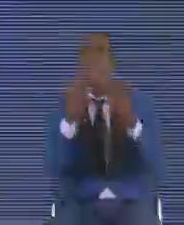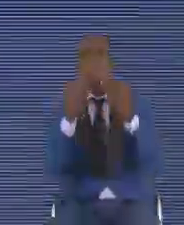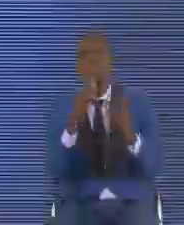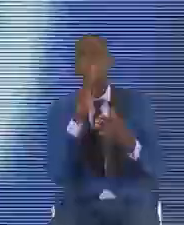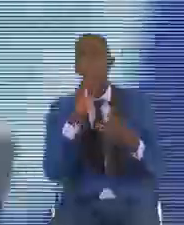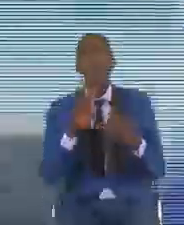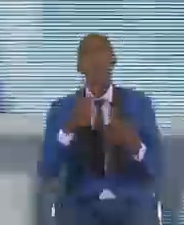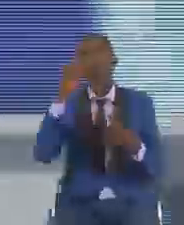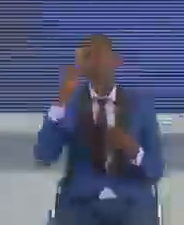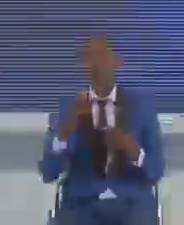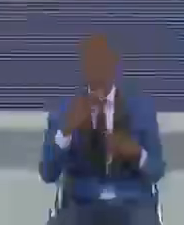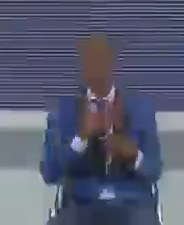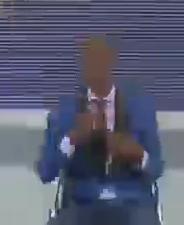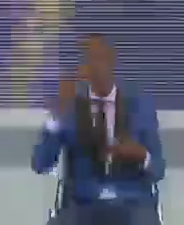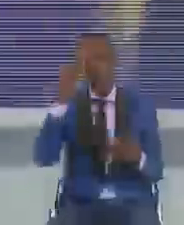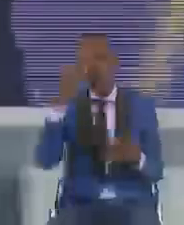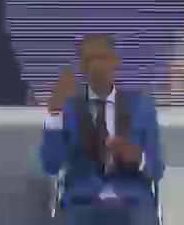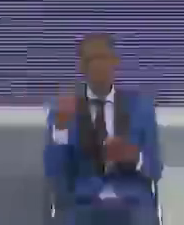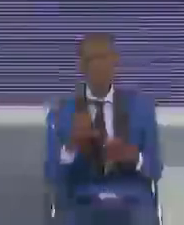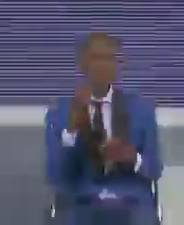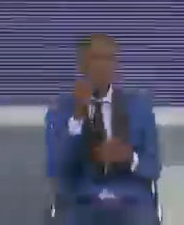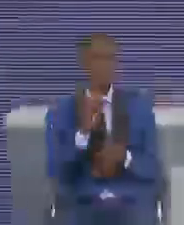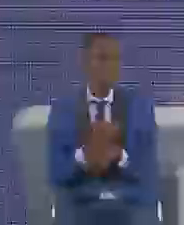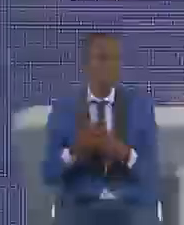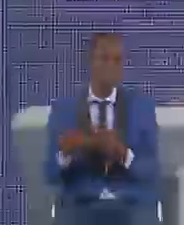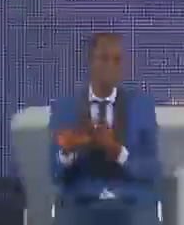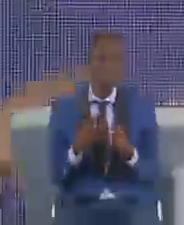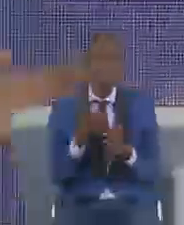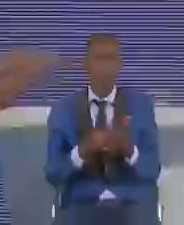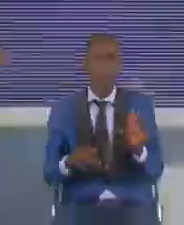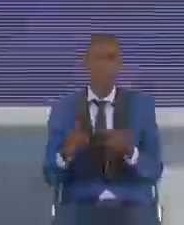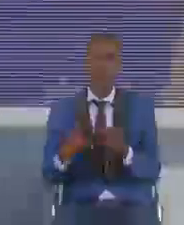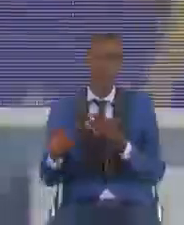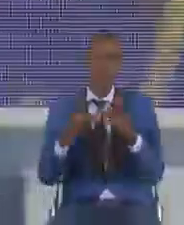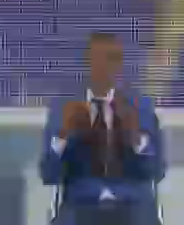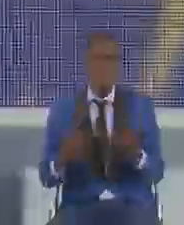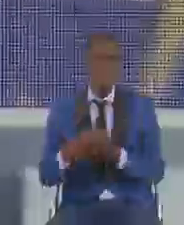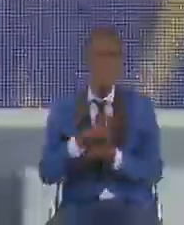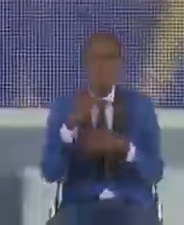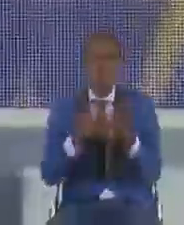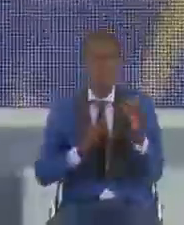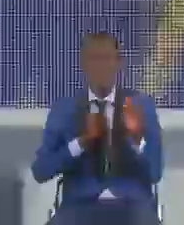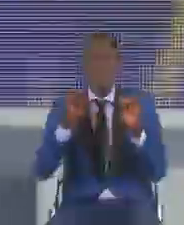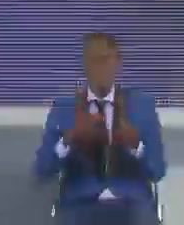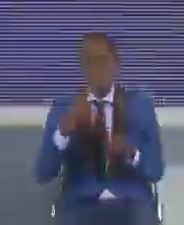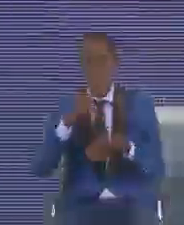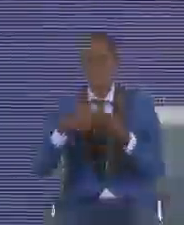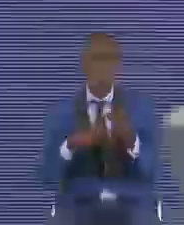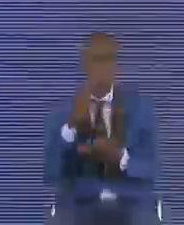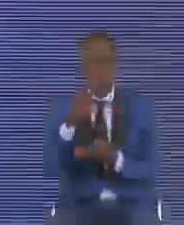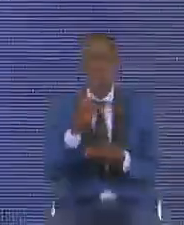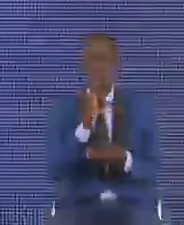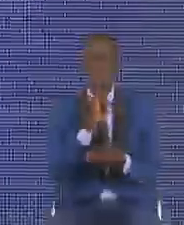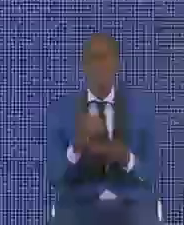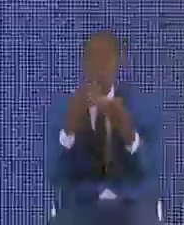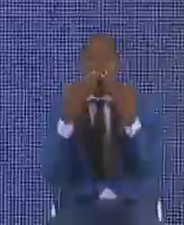I know the assignment today, and I know what you are still to accomplish today. All I can say concerning you is, thanks